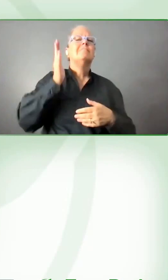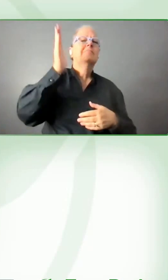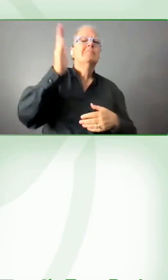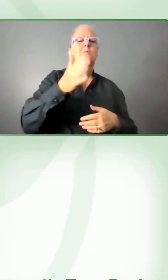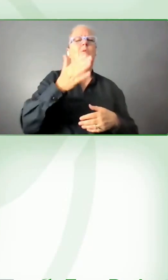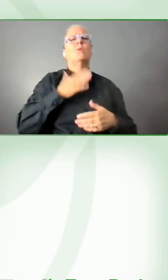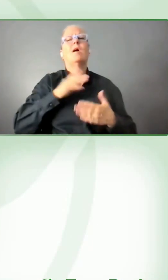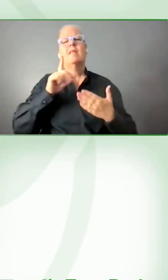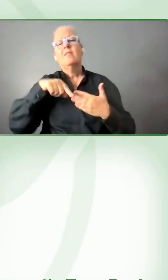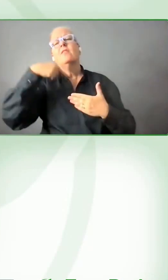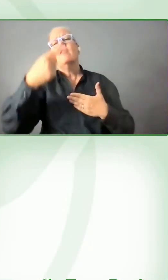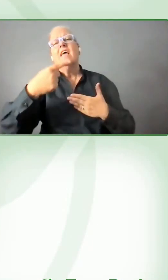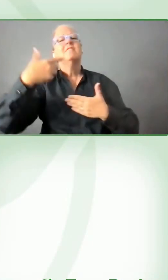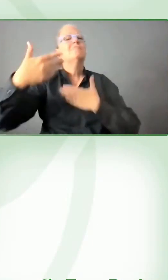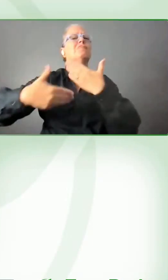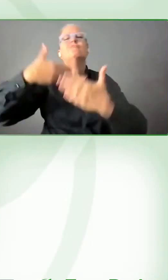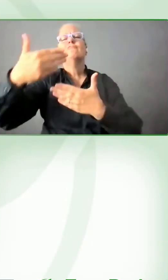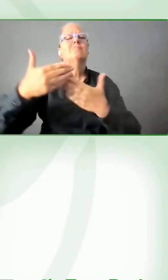steps.